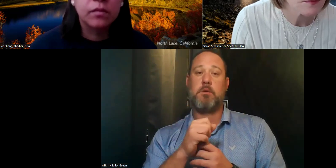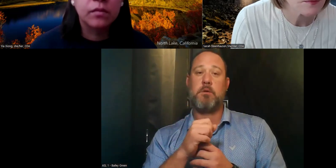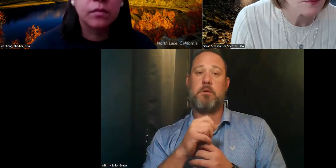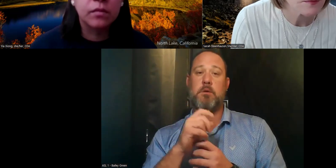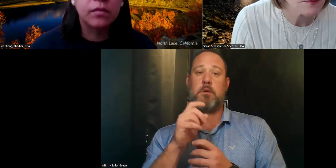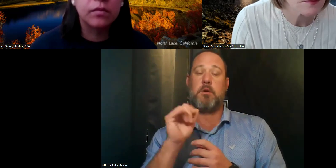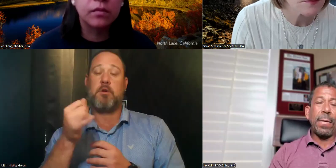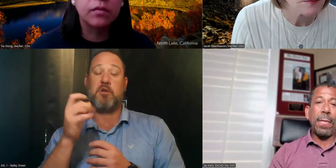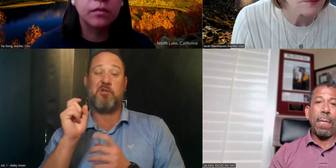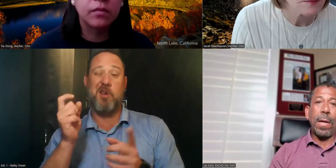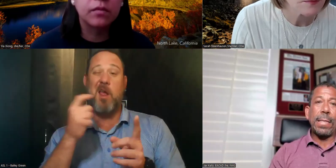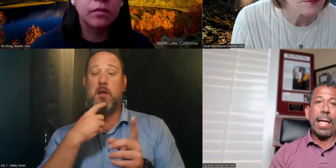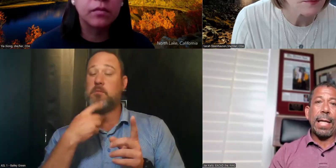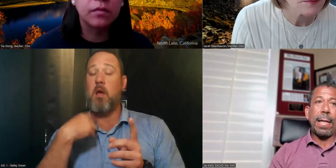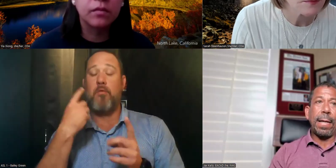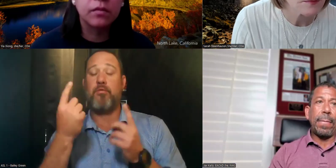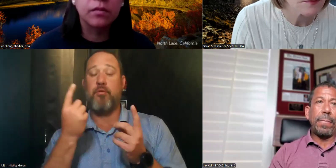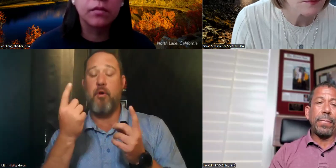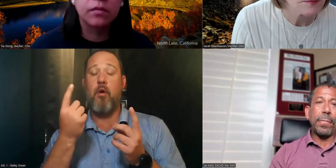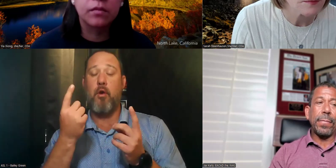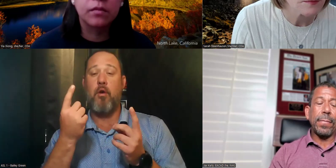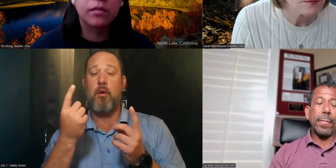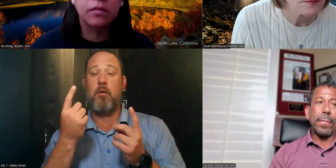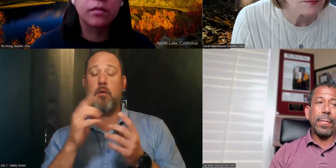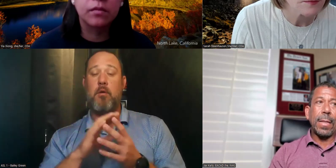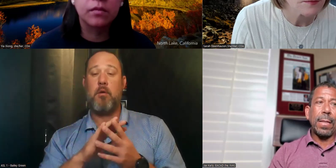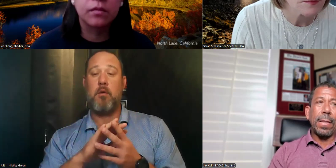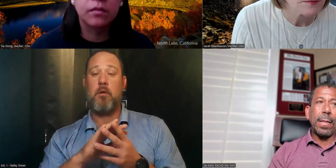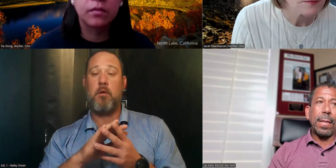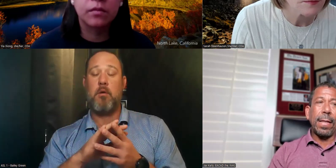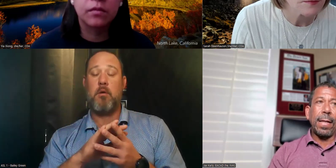Yeah, so my only thought was that